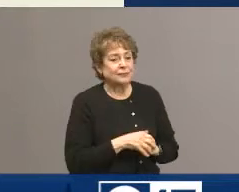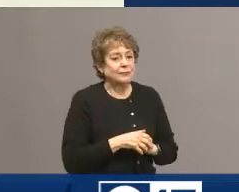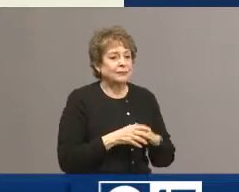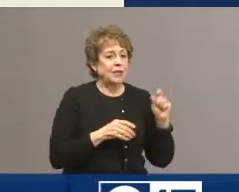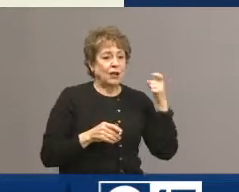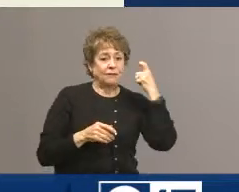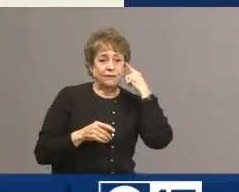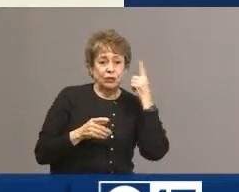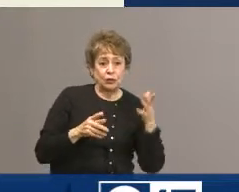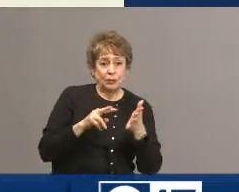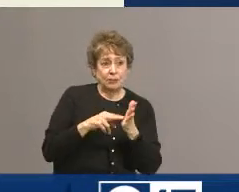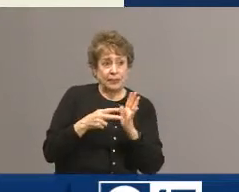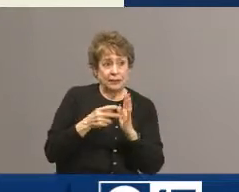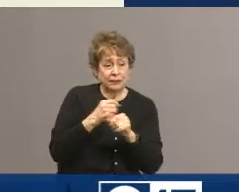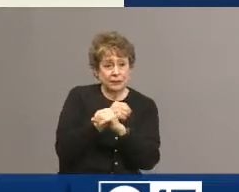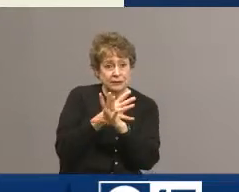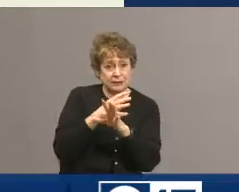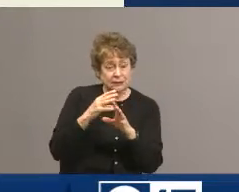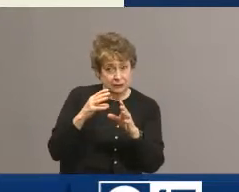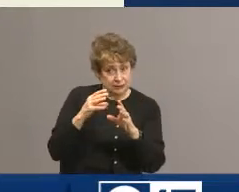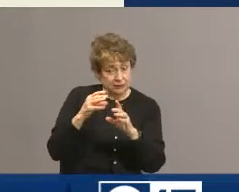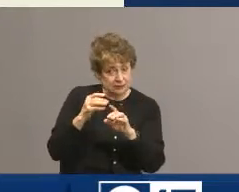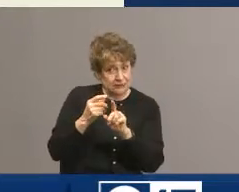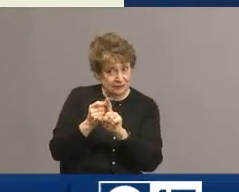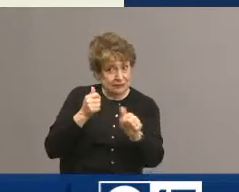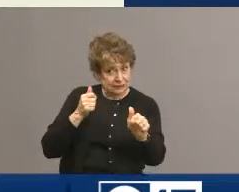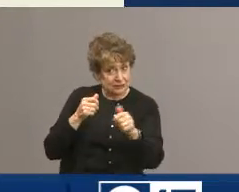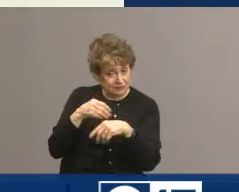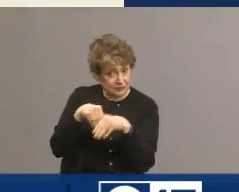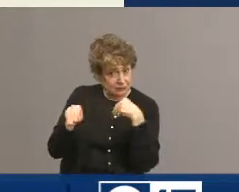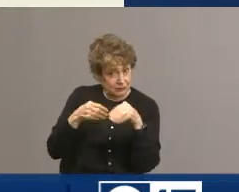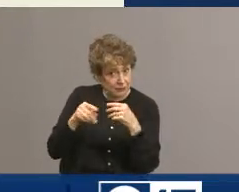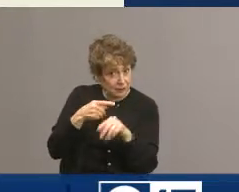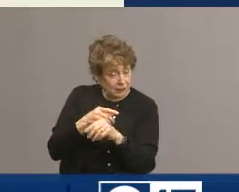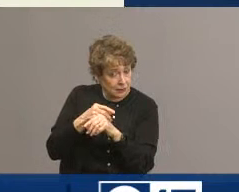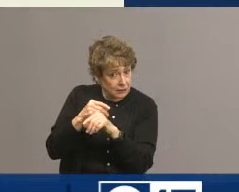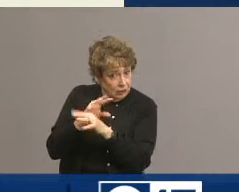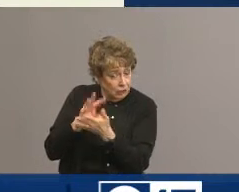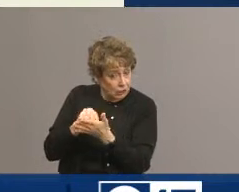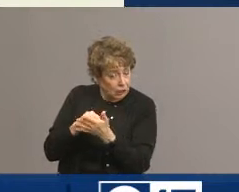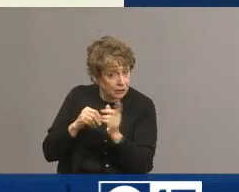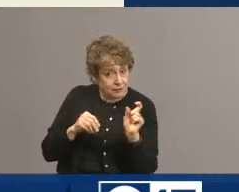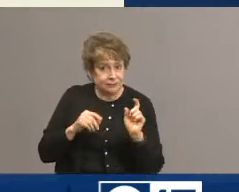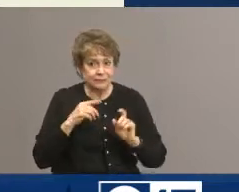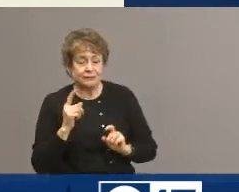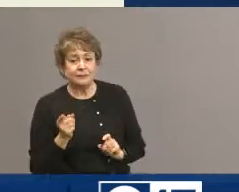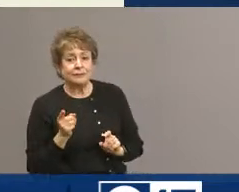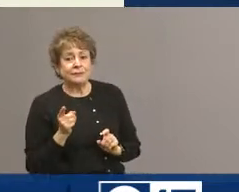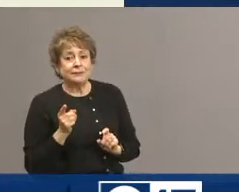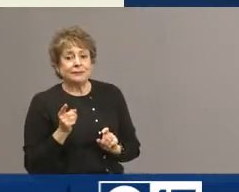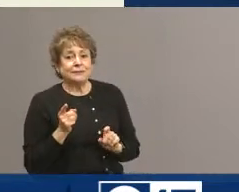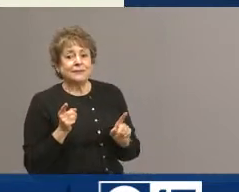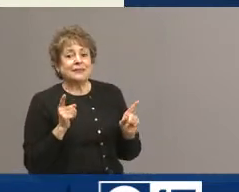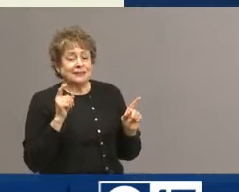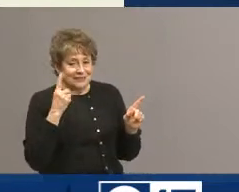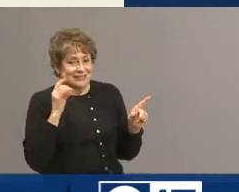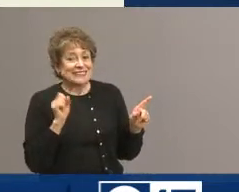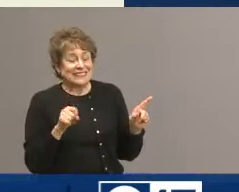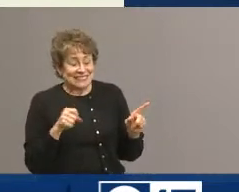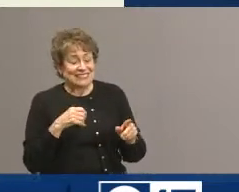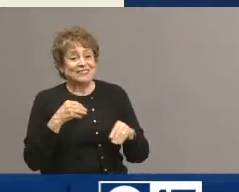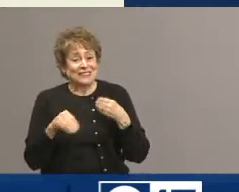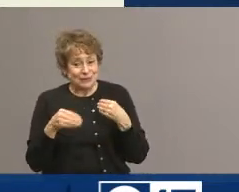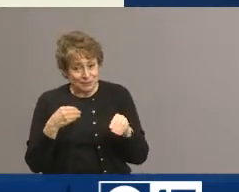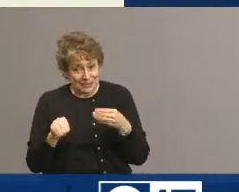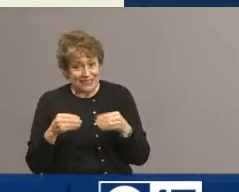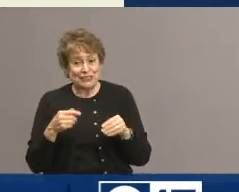flexibility and resources, and we're going to say we don't want to do anything to be punitive to punish anyone. We want to do